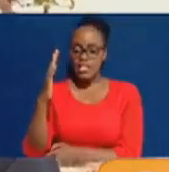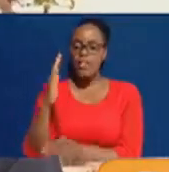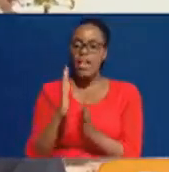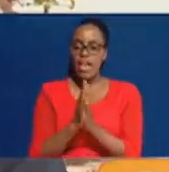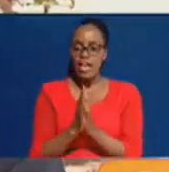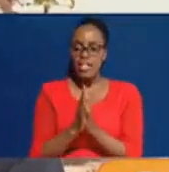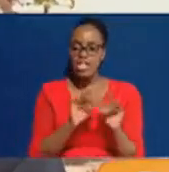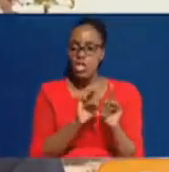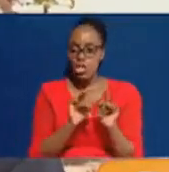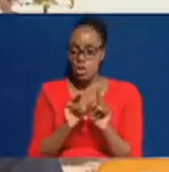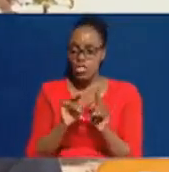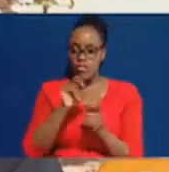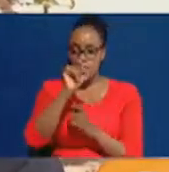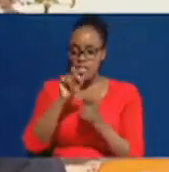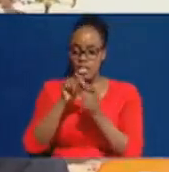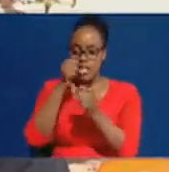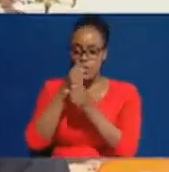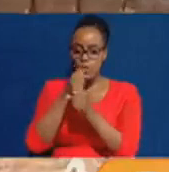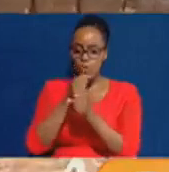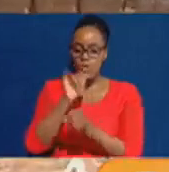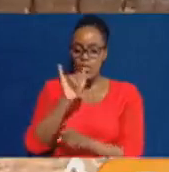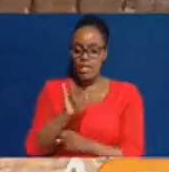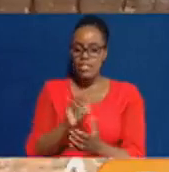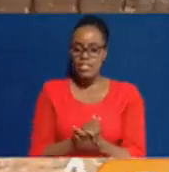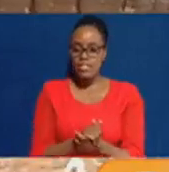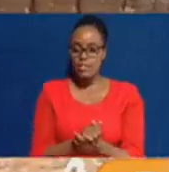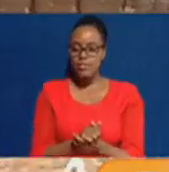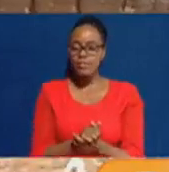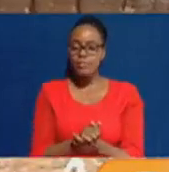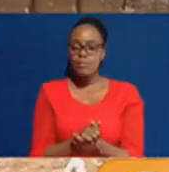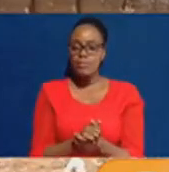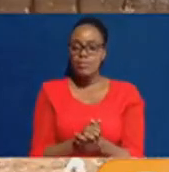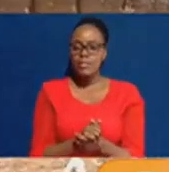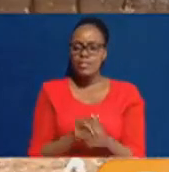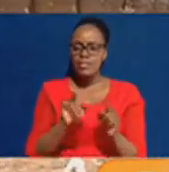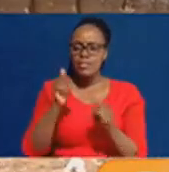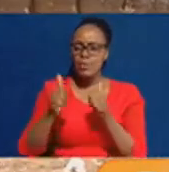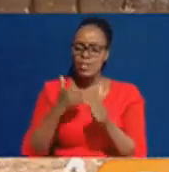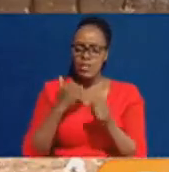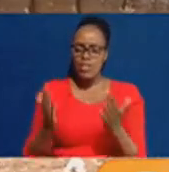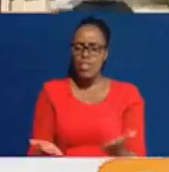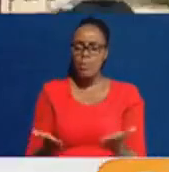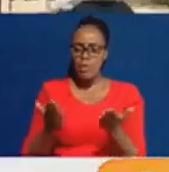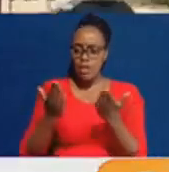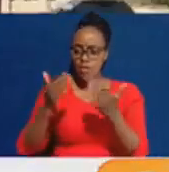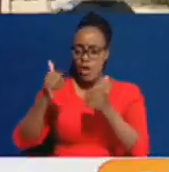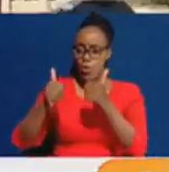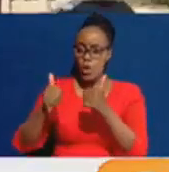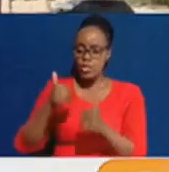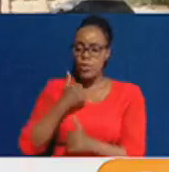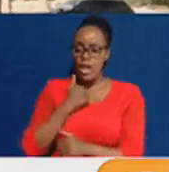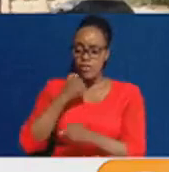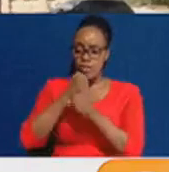environment exactly same like in Kilifi. The project has also seen the improvement of the road network in the area